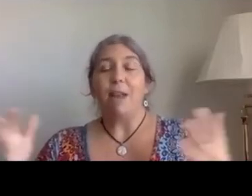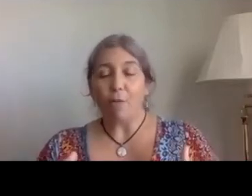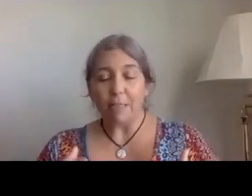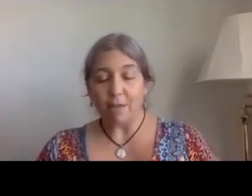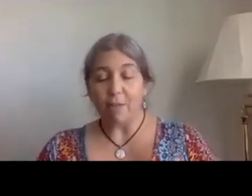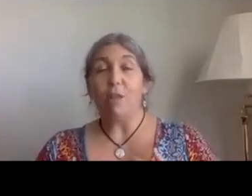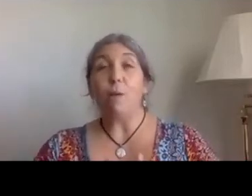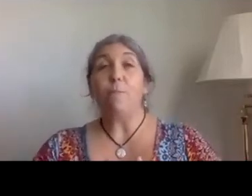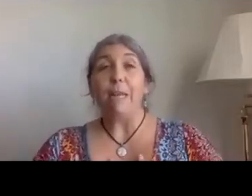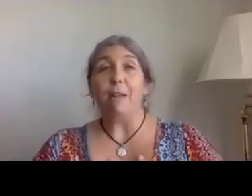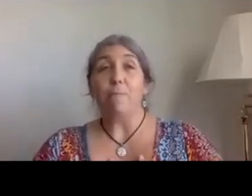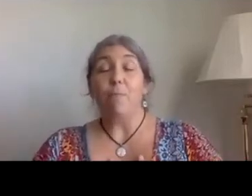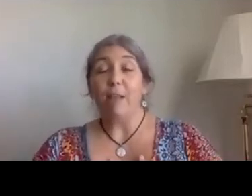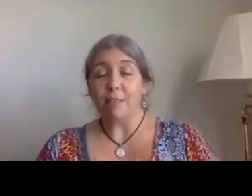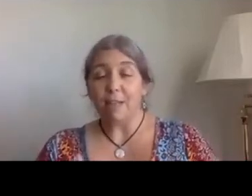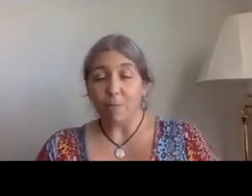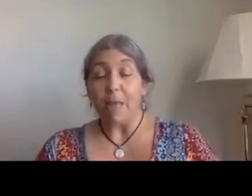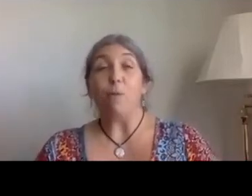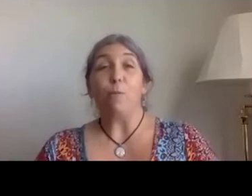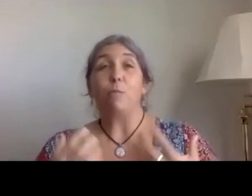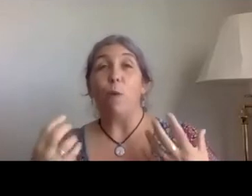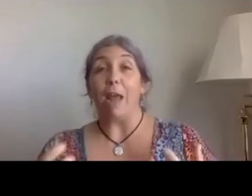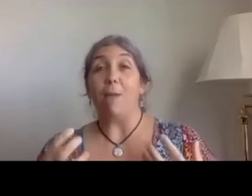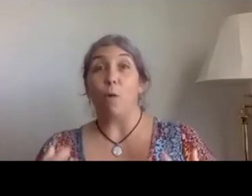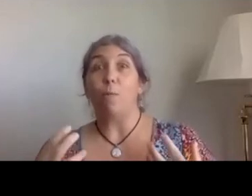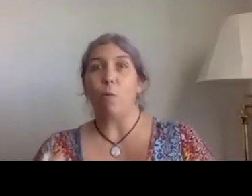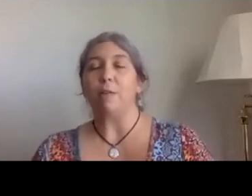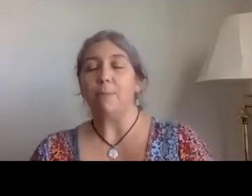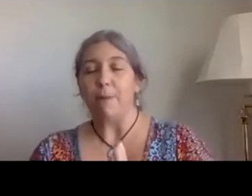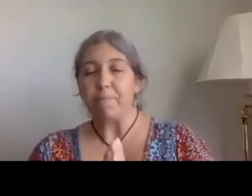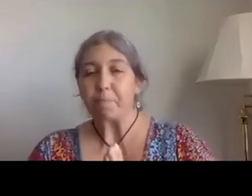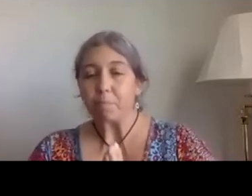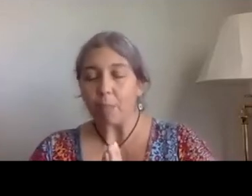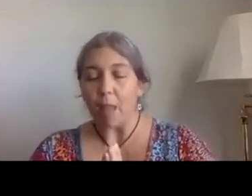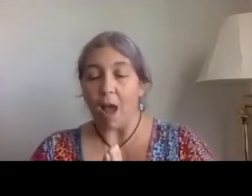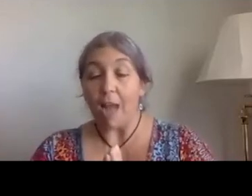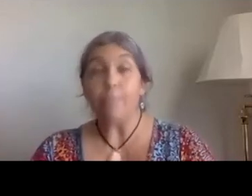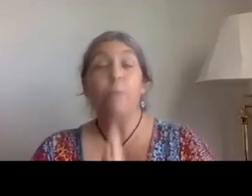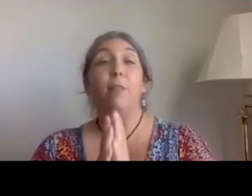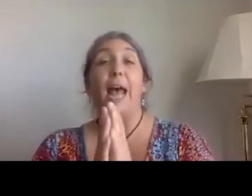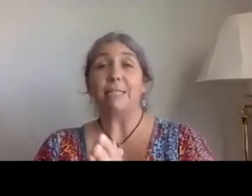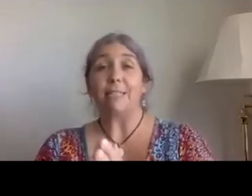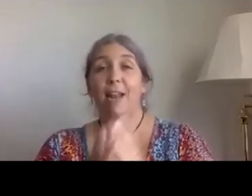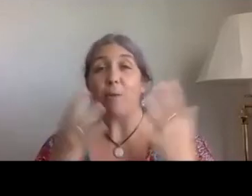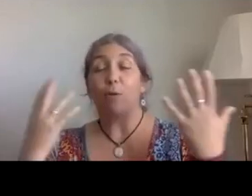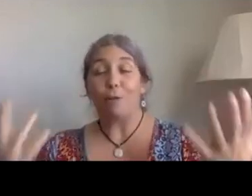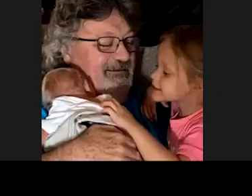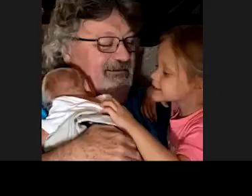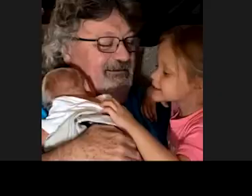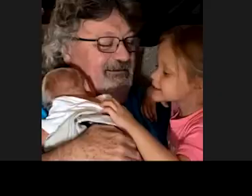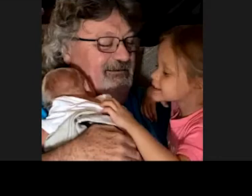but now this little human being, this little baby was way more important to me. I am blessed, and I